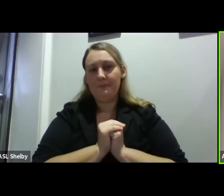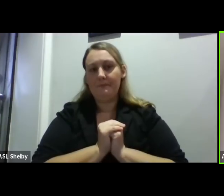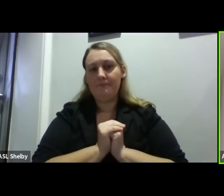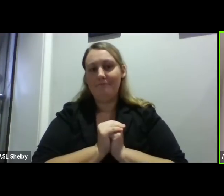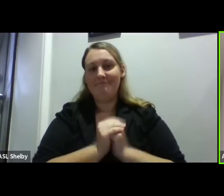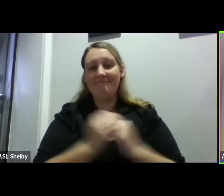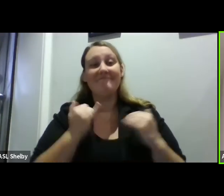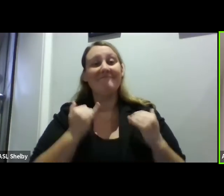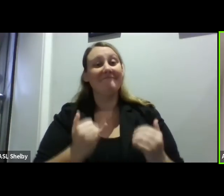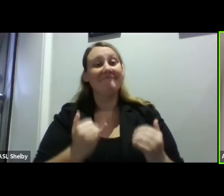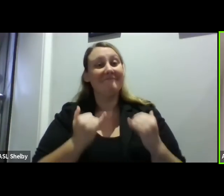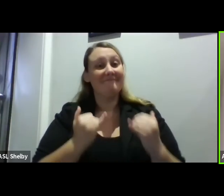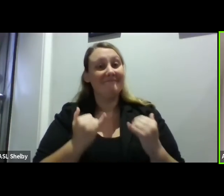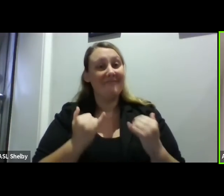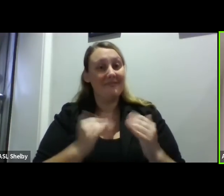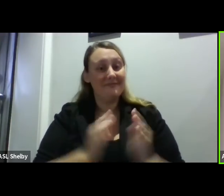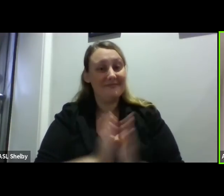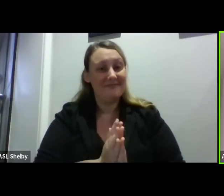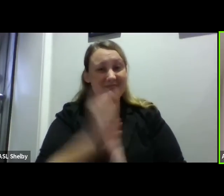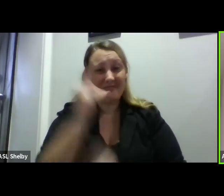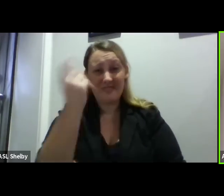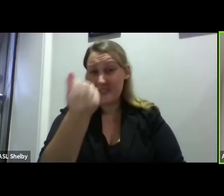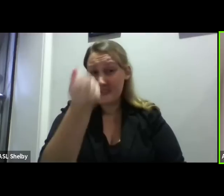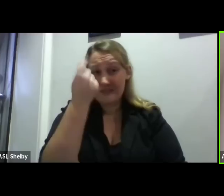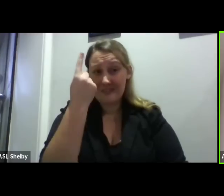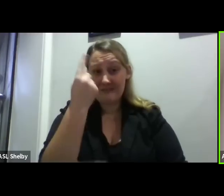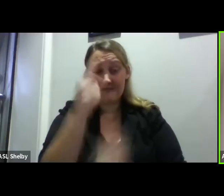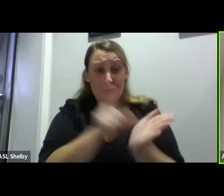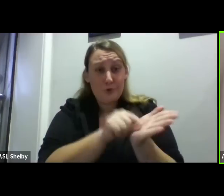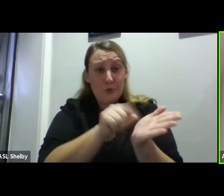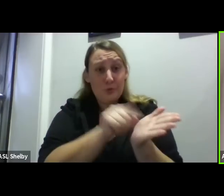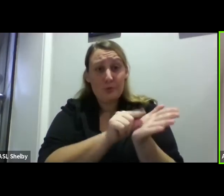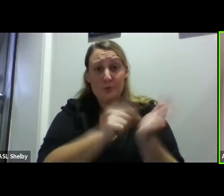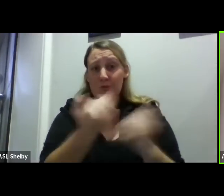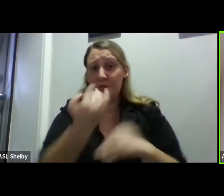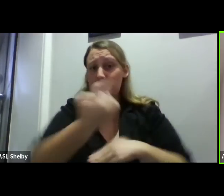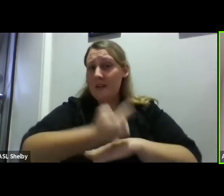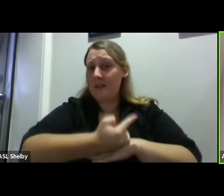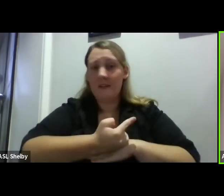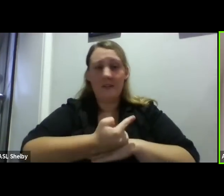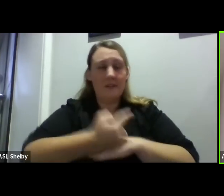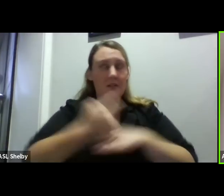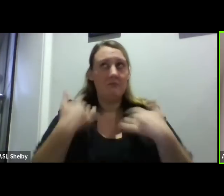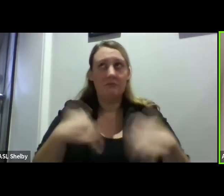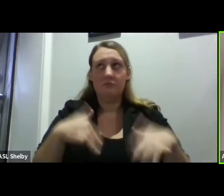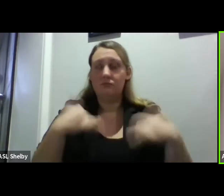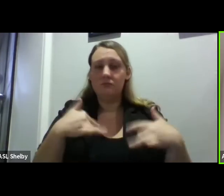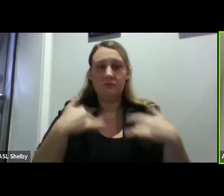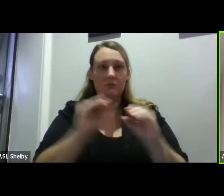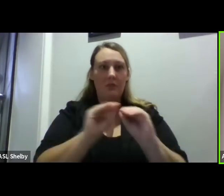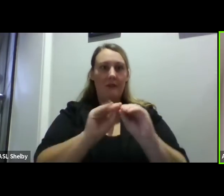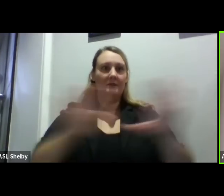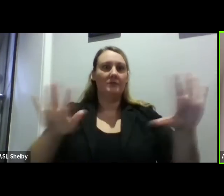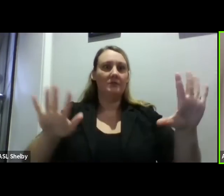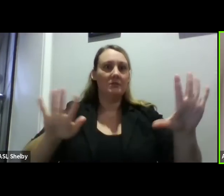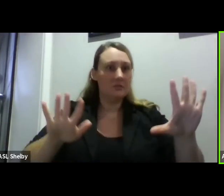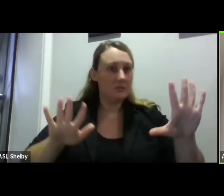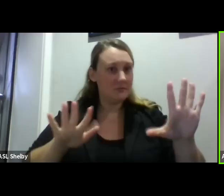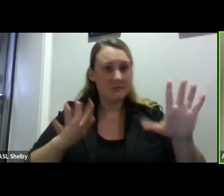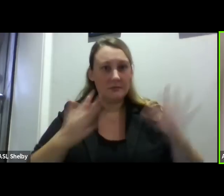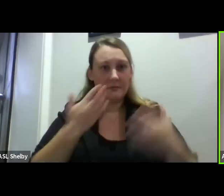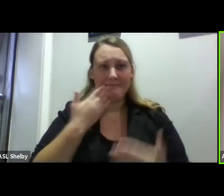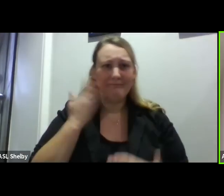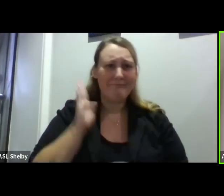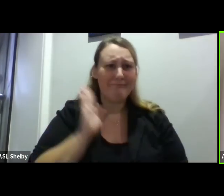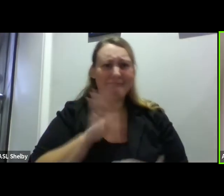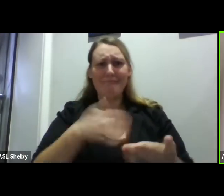you can't turn on the news and not see what's happening. So I would be remiss not to highlight the current state of events and